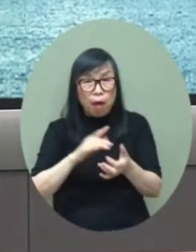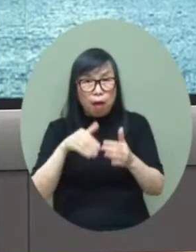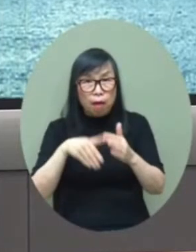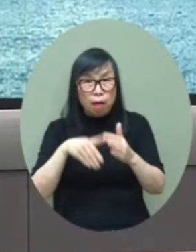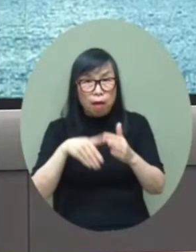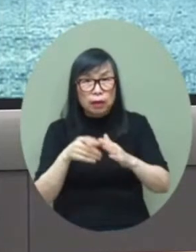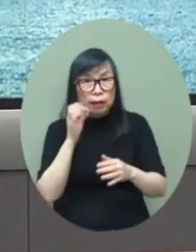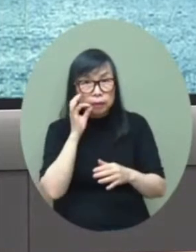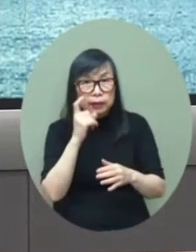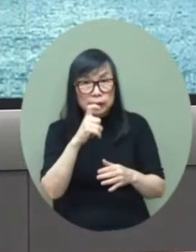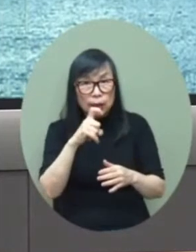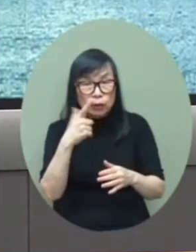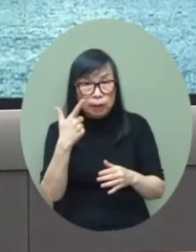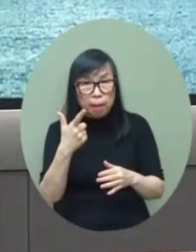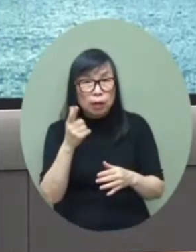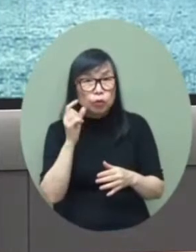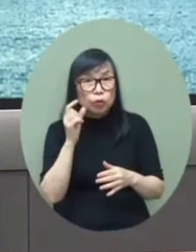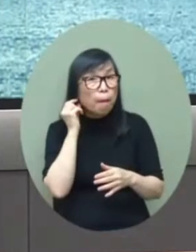an orthopedic ward of